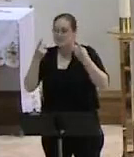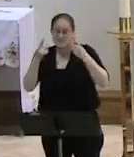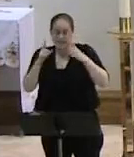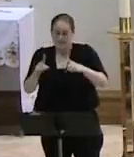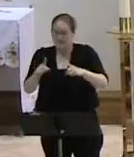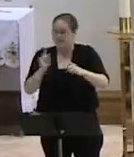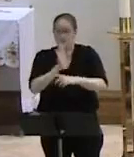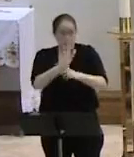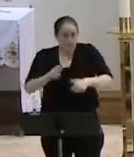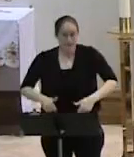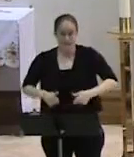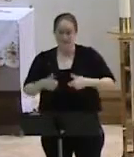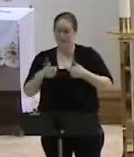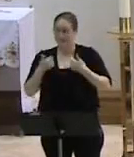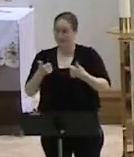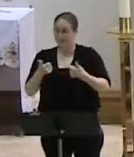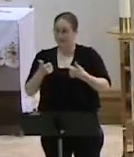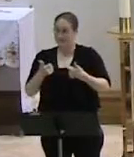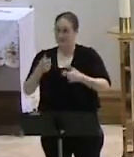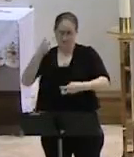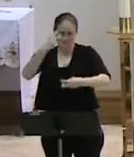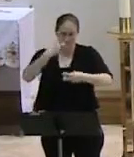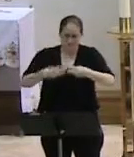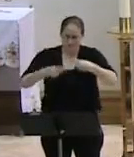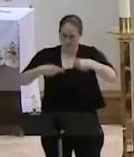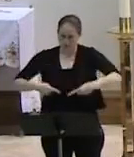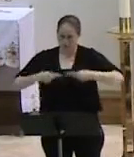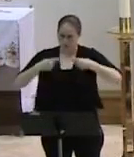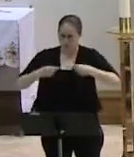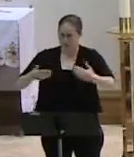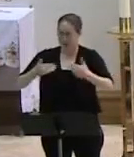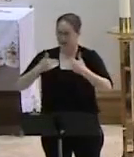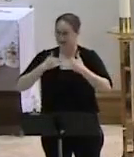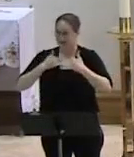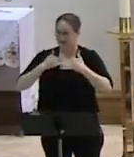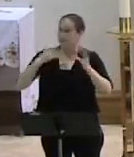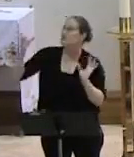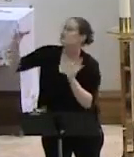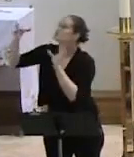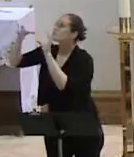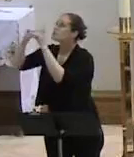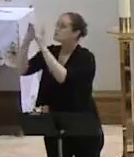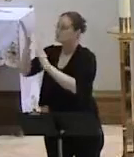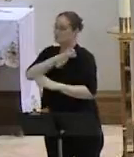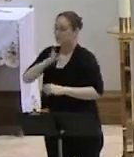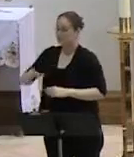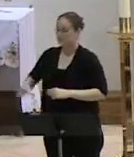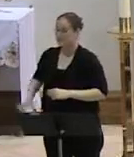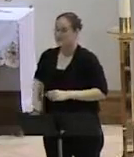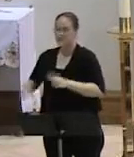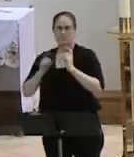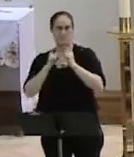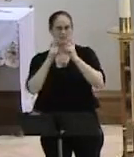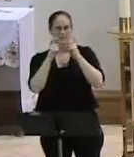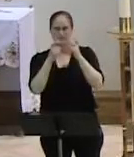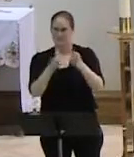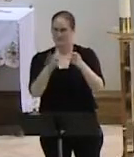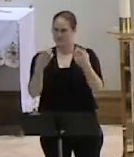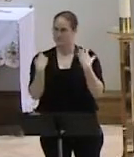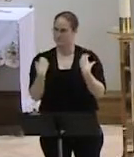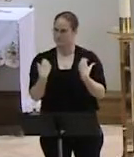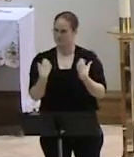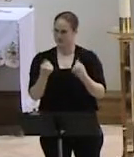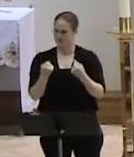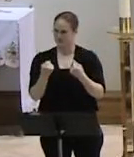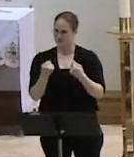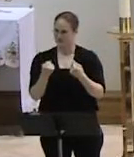happens in your life, no matter how tough it is, God's always with you. And that's the thing I want to communicate to you the strongest today